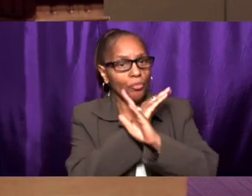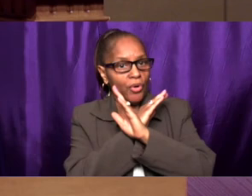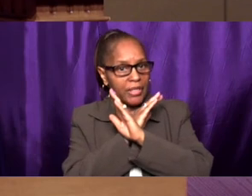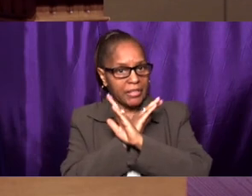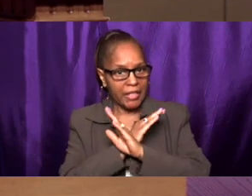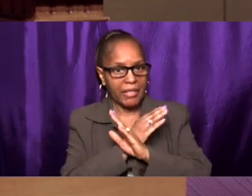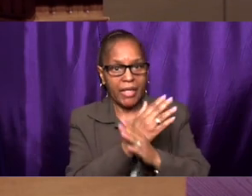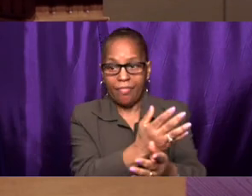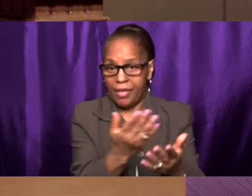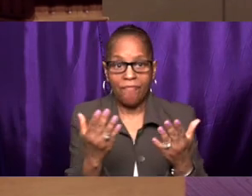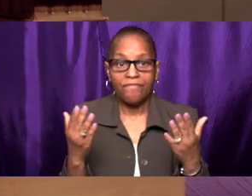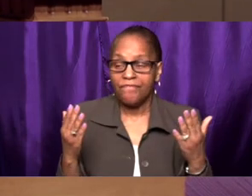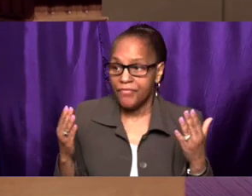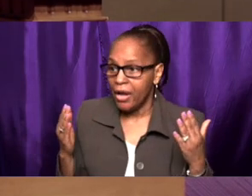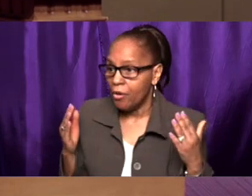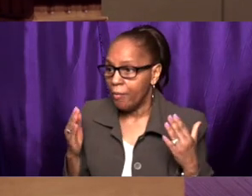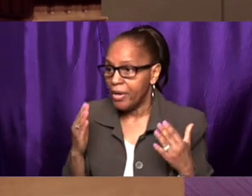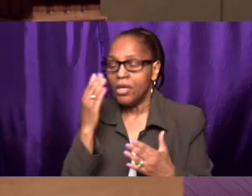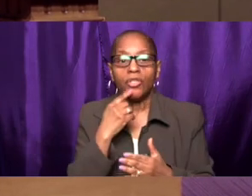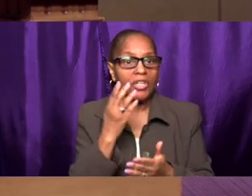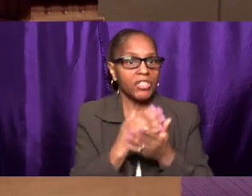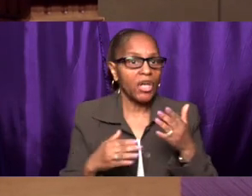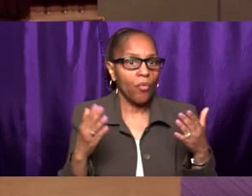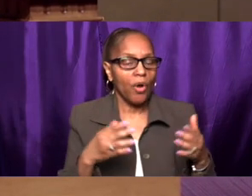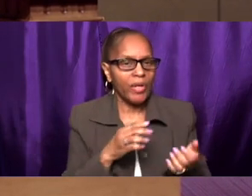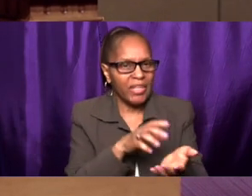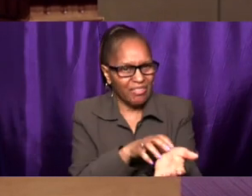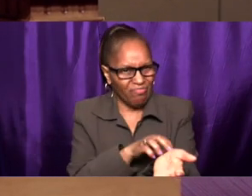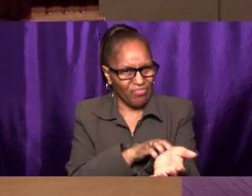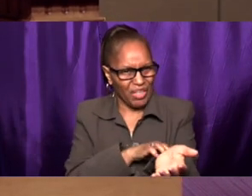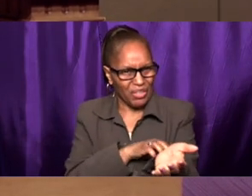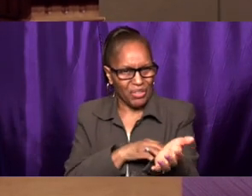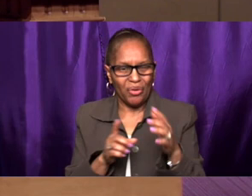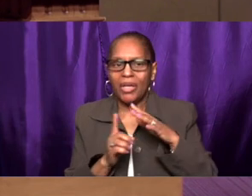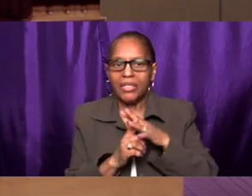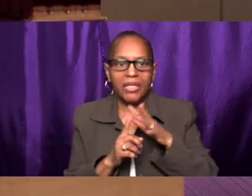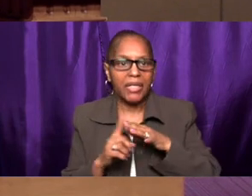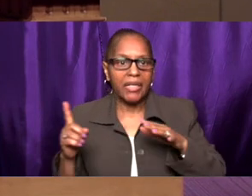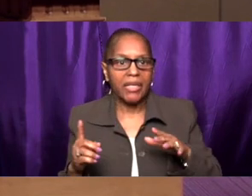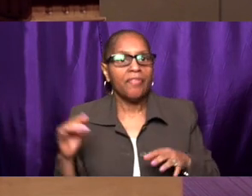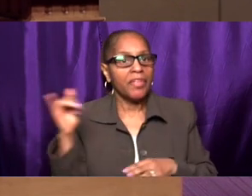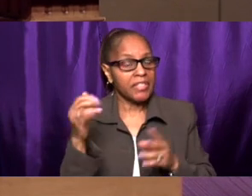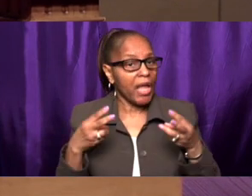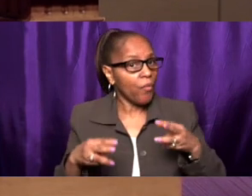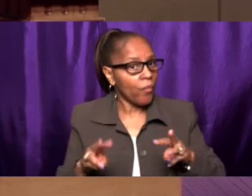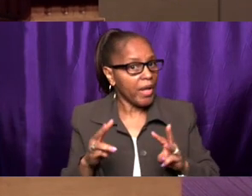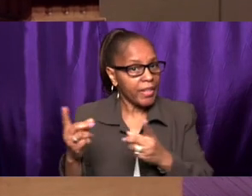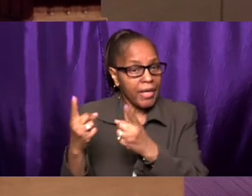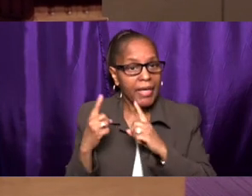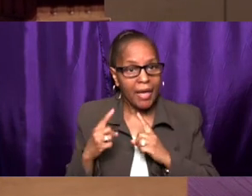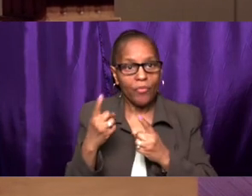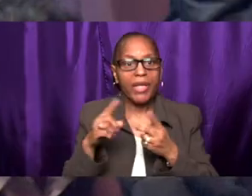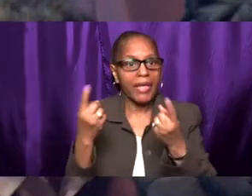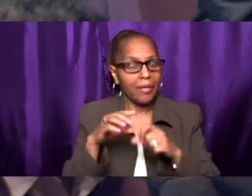the environment so that somebody with cancer doesn't leave the same way they came when they came